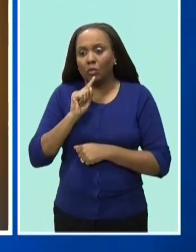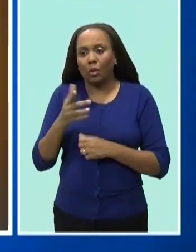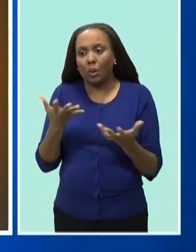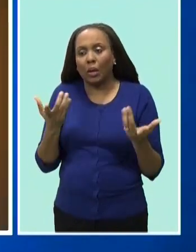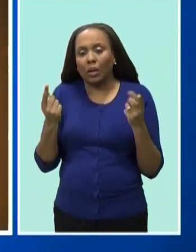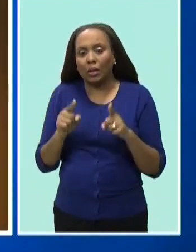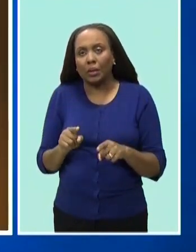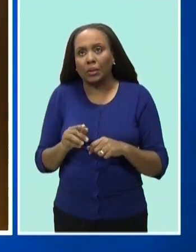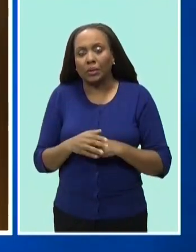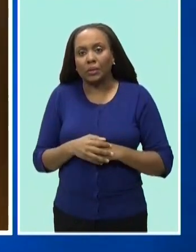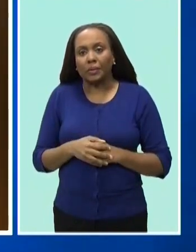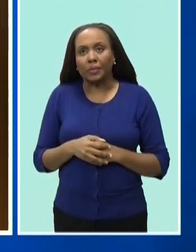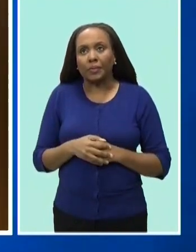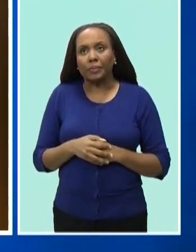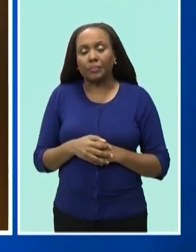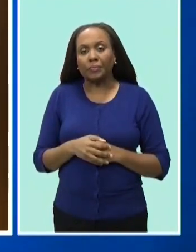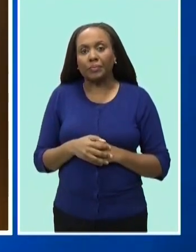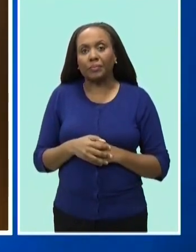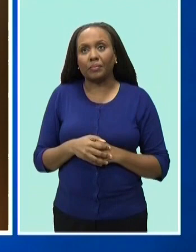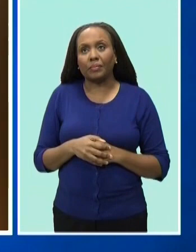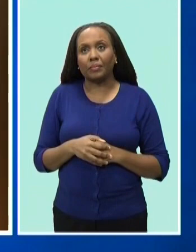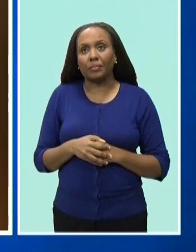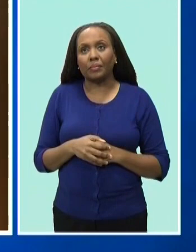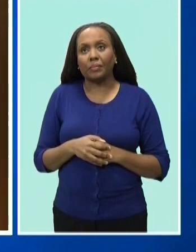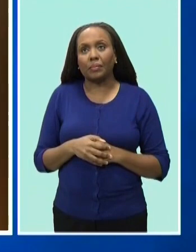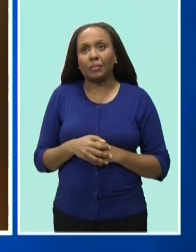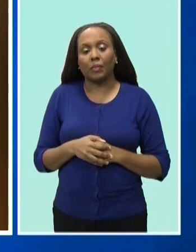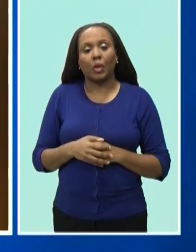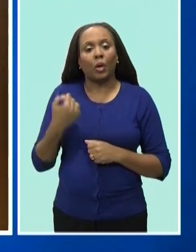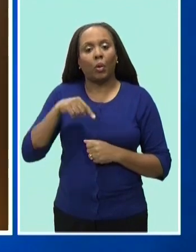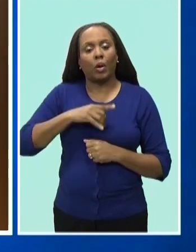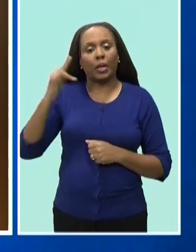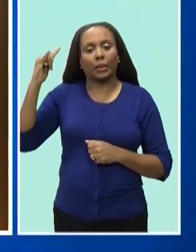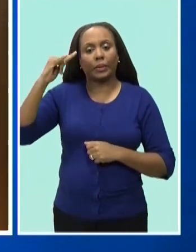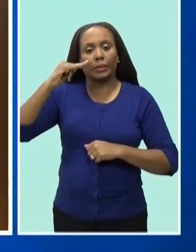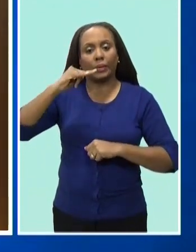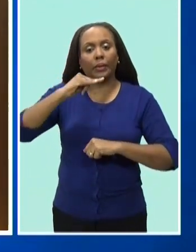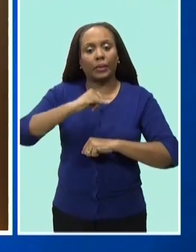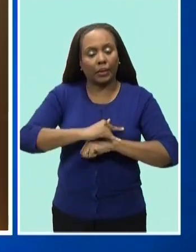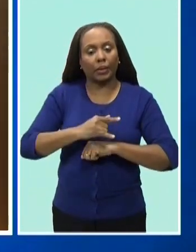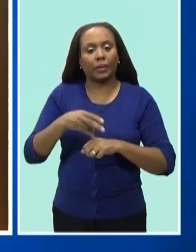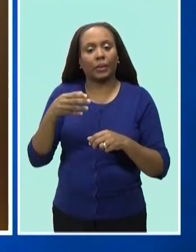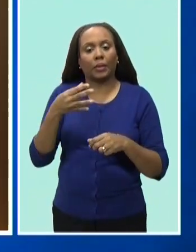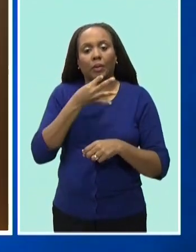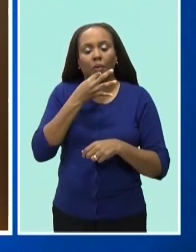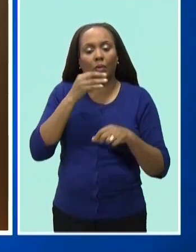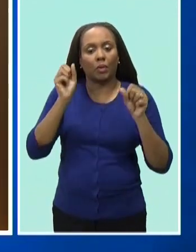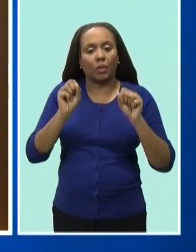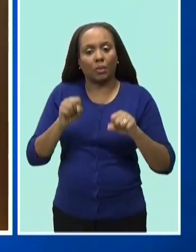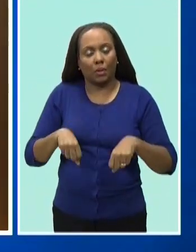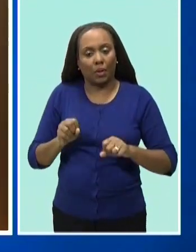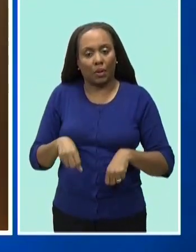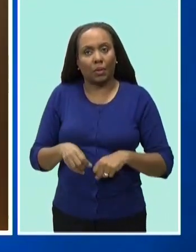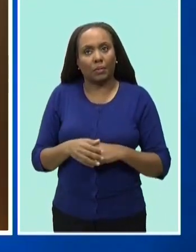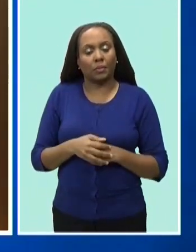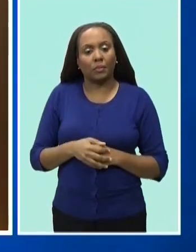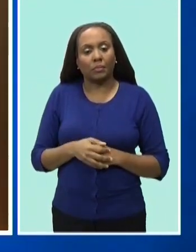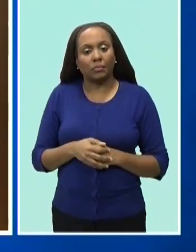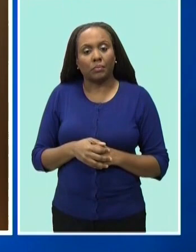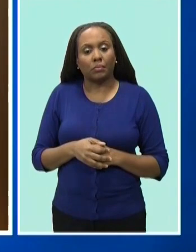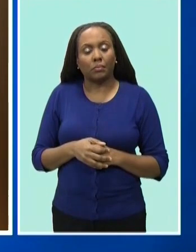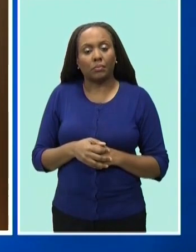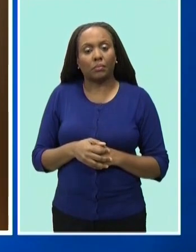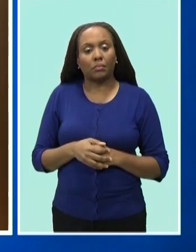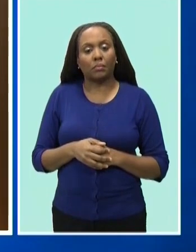those screens. This dictates that we land as soon as possible because if we had continued, eventually I'd be flying blind.